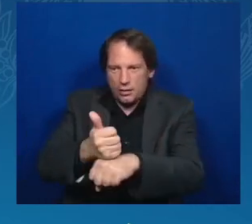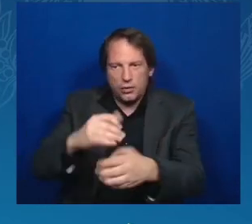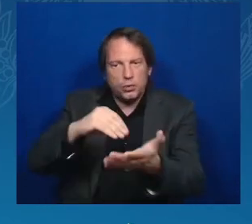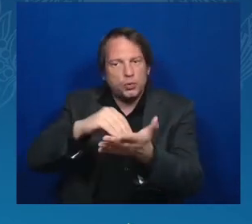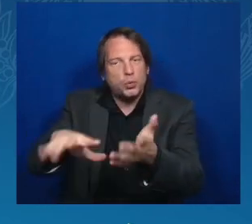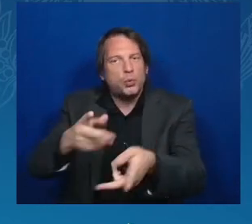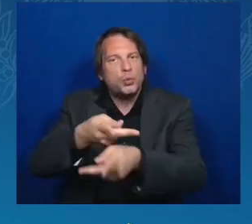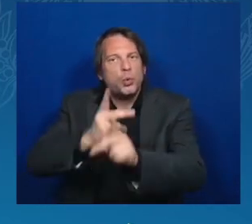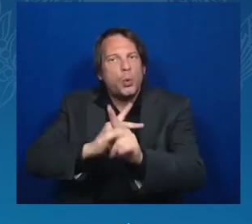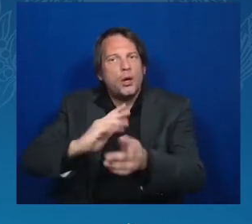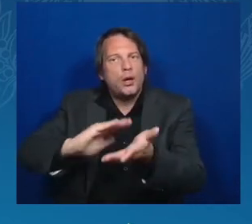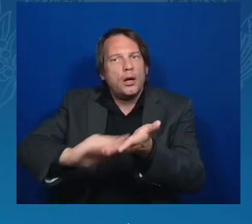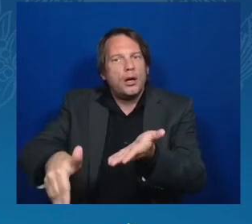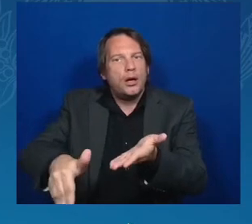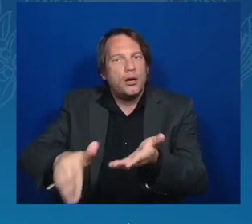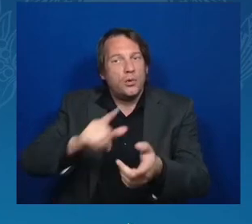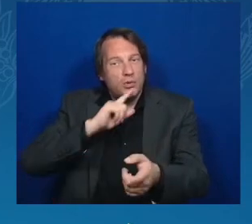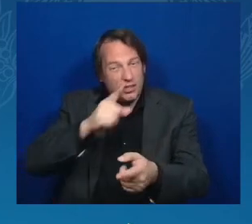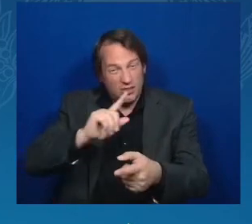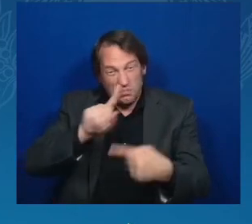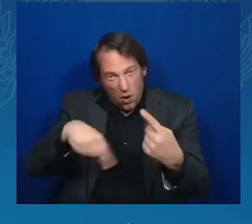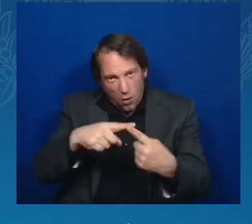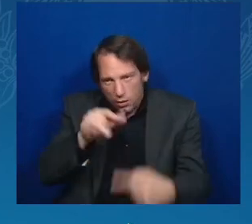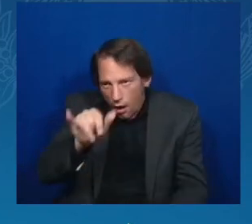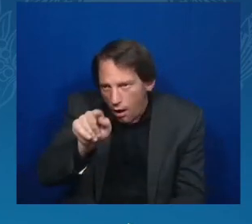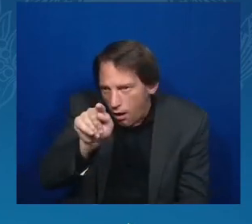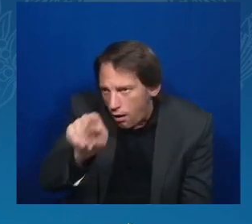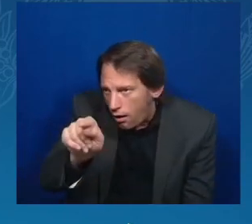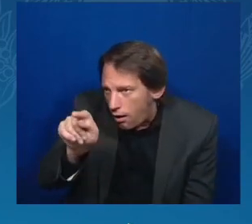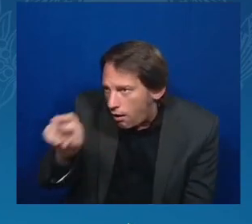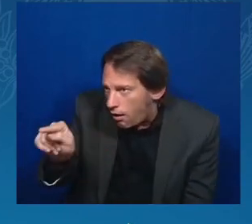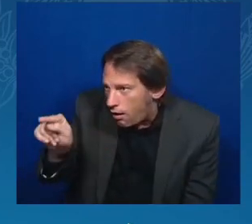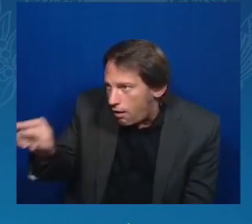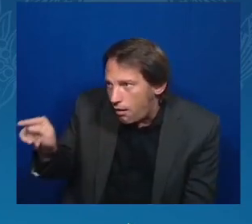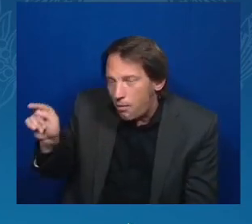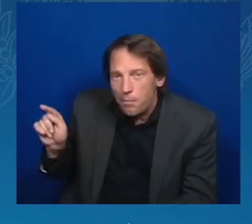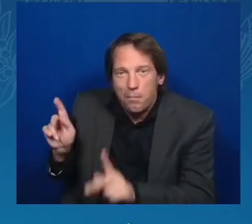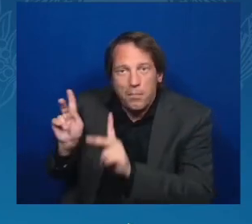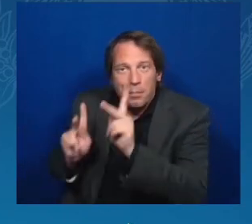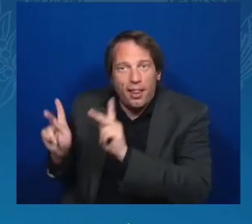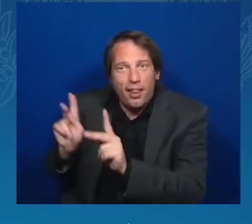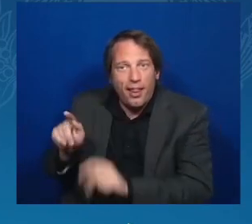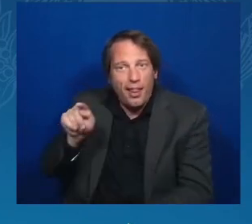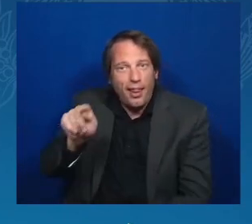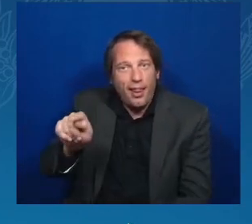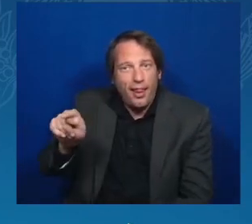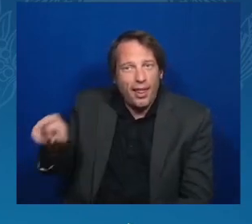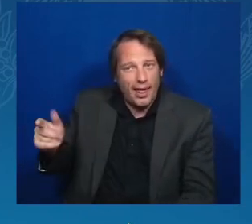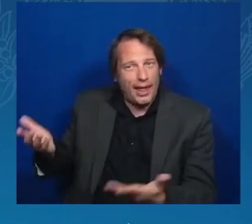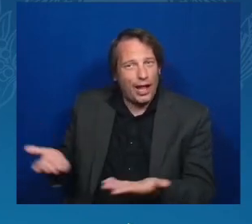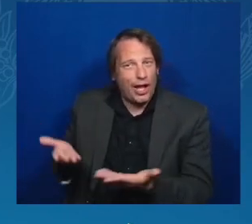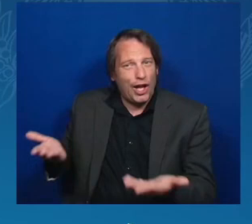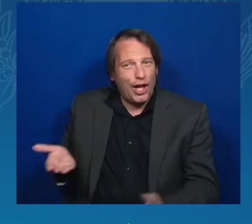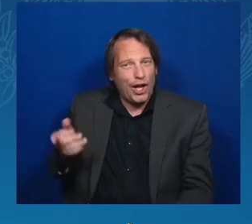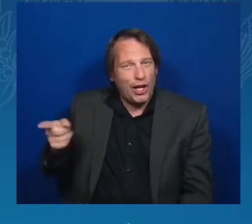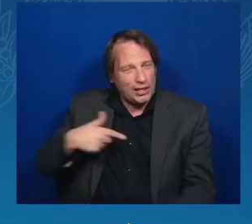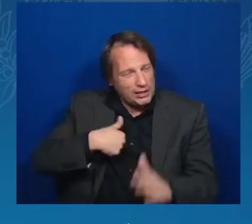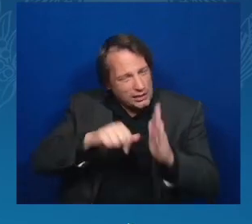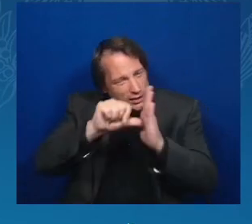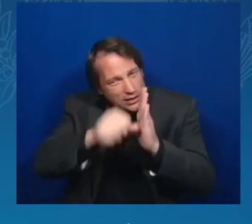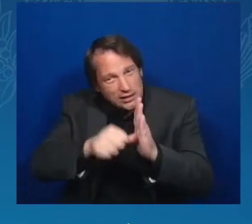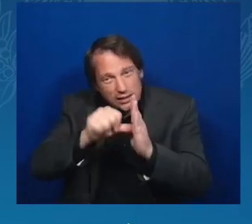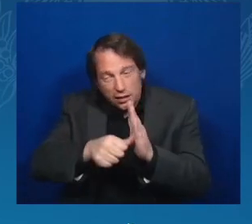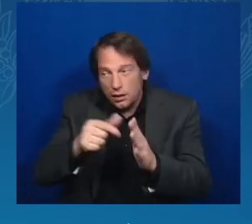have to keep emphasizing, everyone is benefiting because of the work that you each do. And we want you to stay in